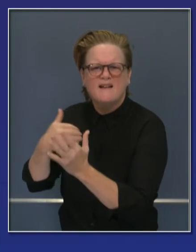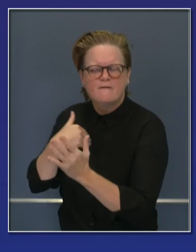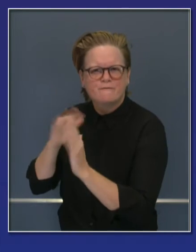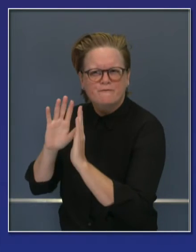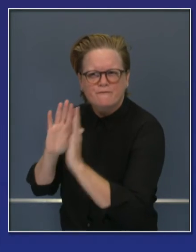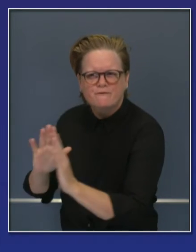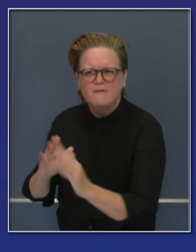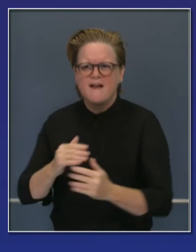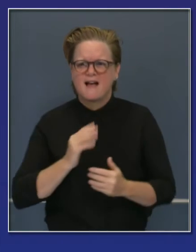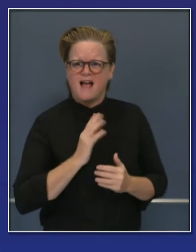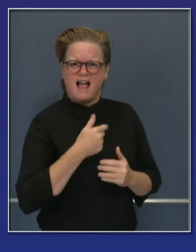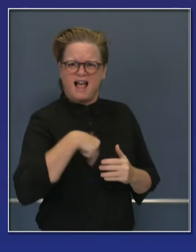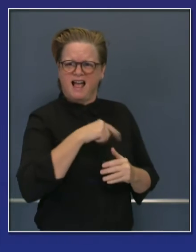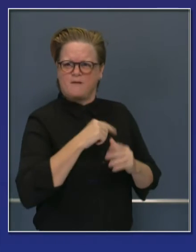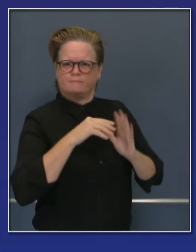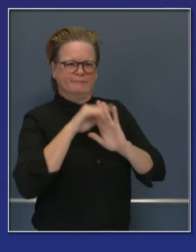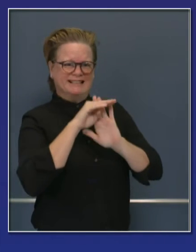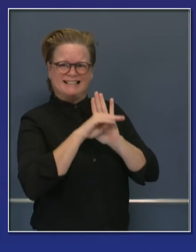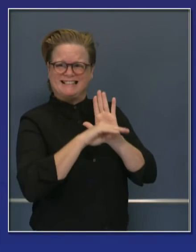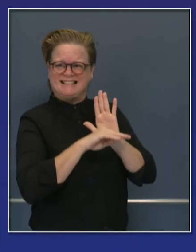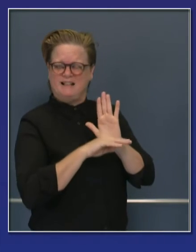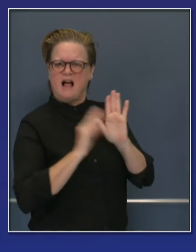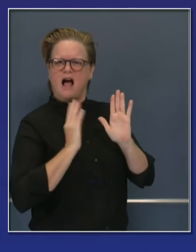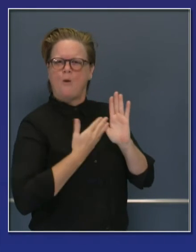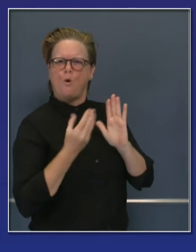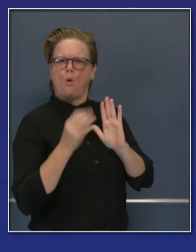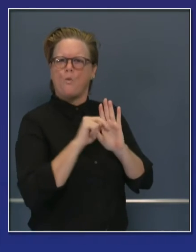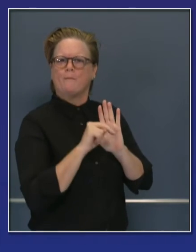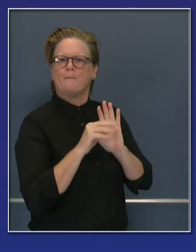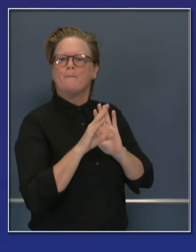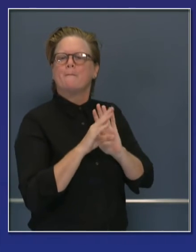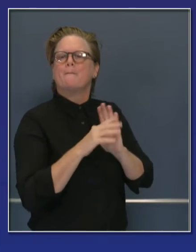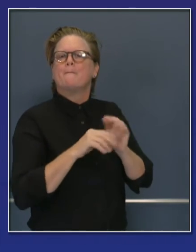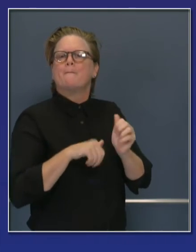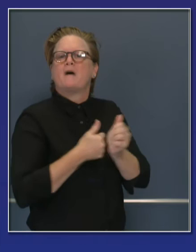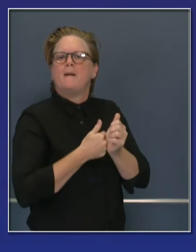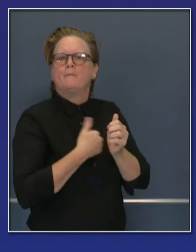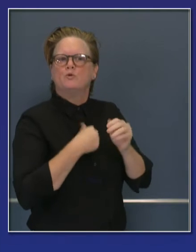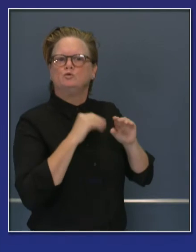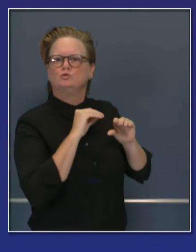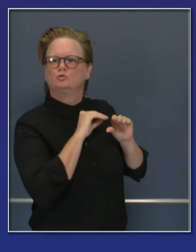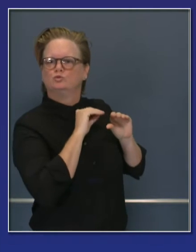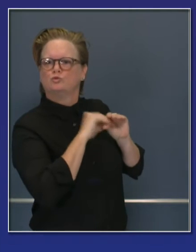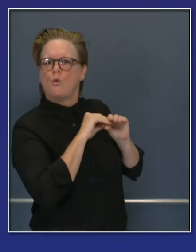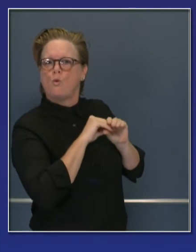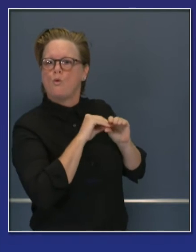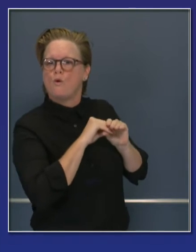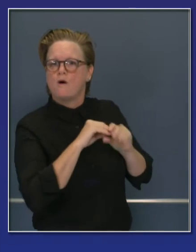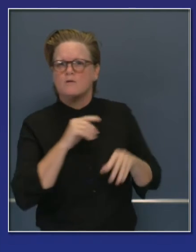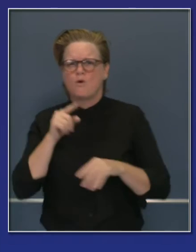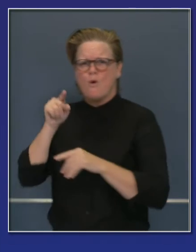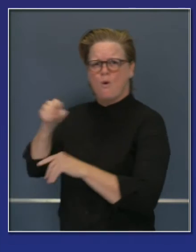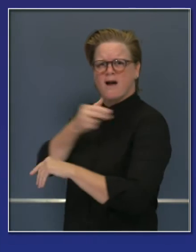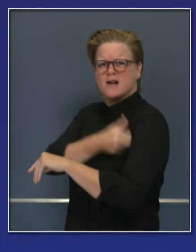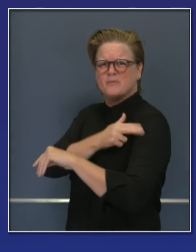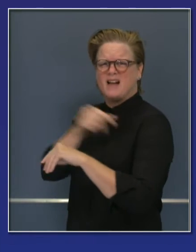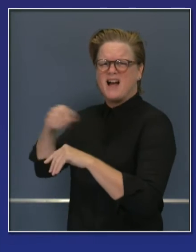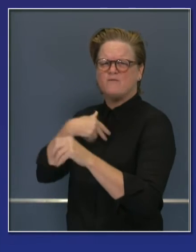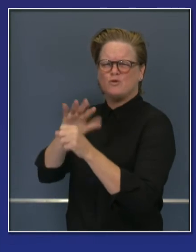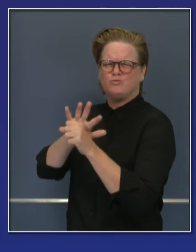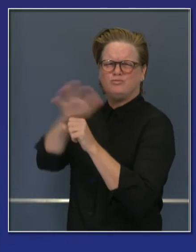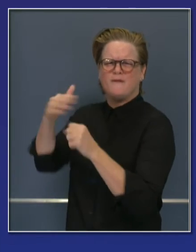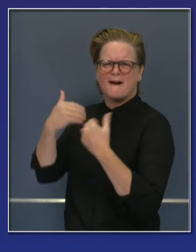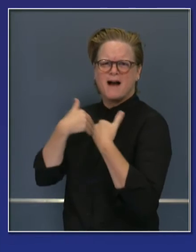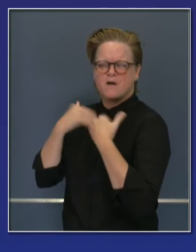backup that we have accrued over the course of many, many months when we boldly went to procure